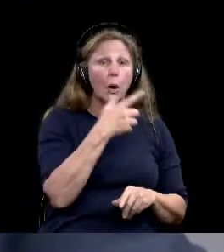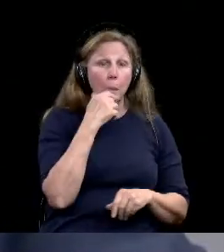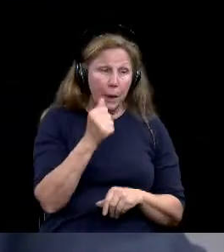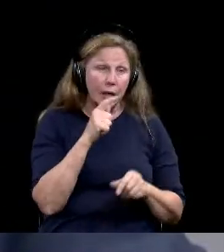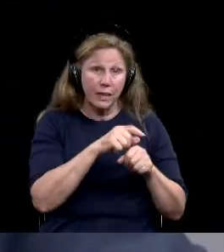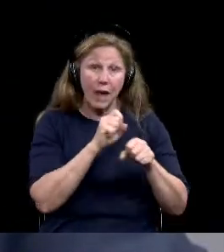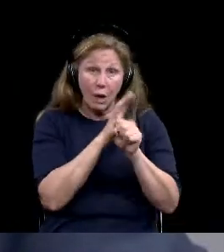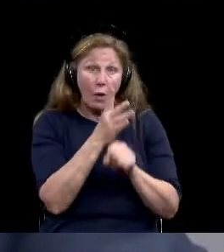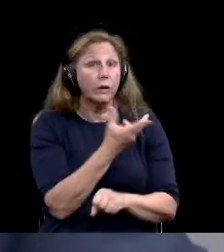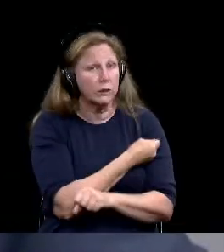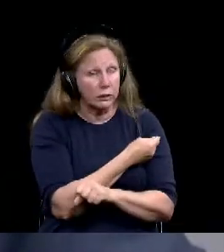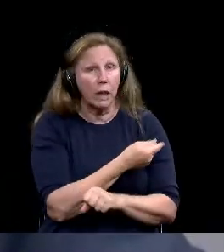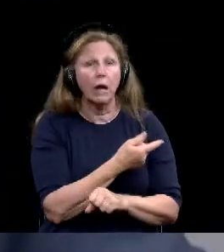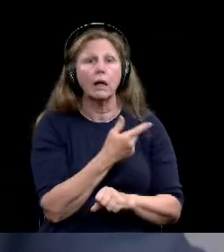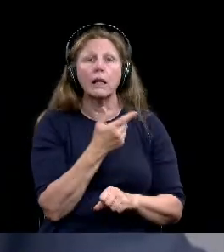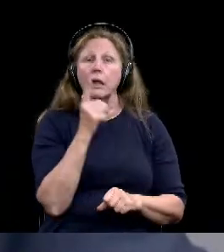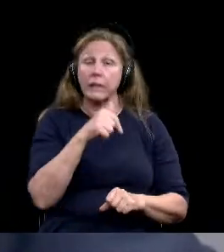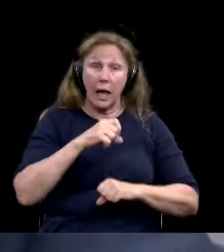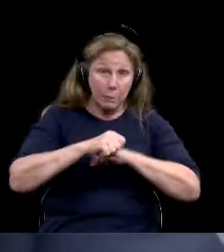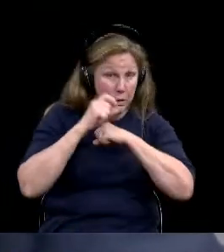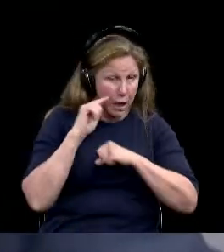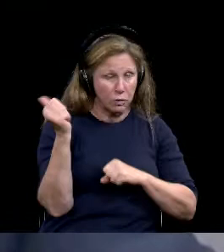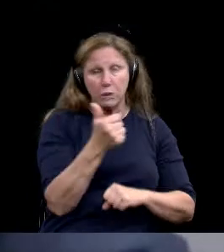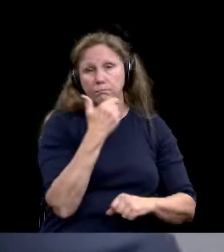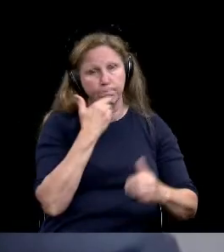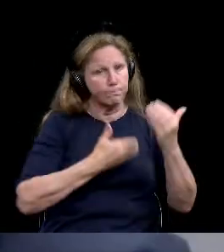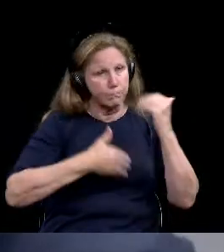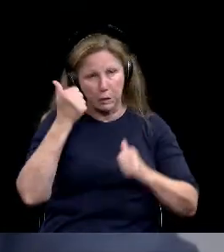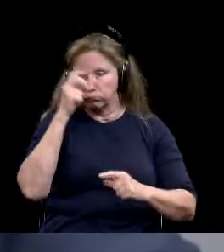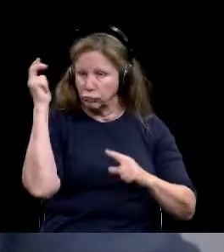Vaccination registration now live on the